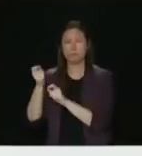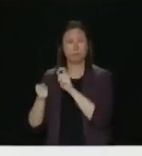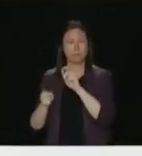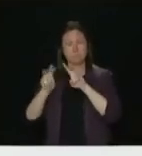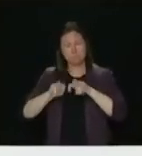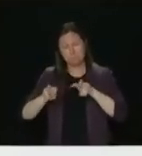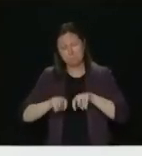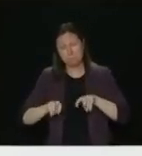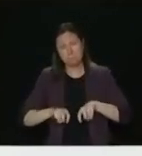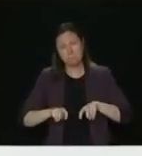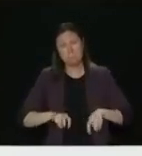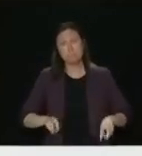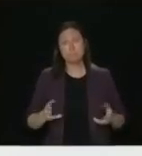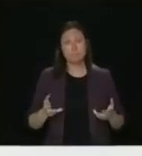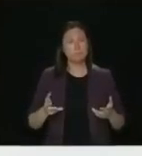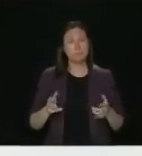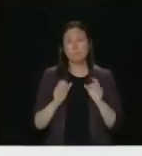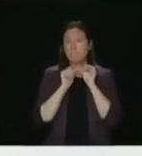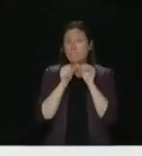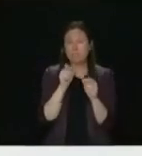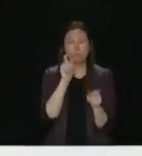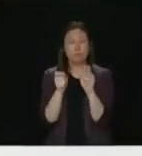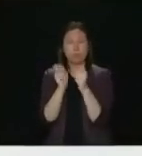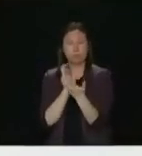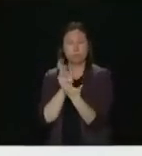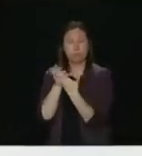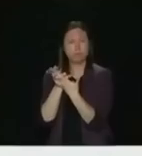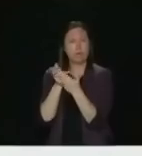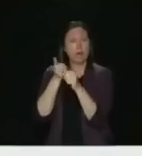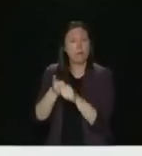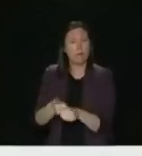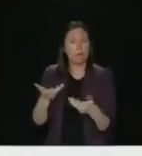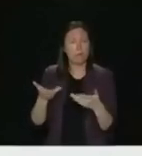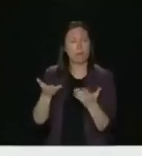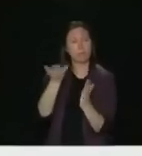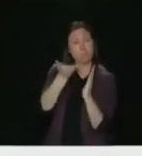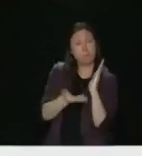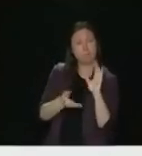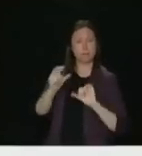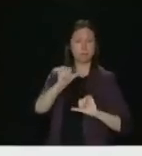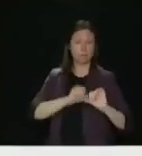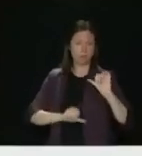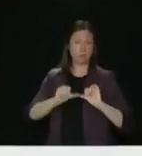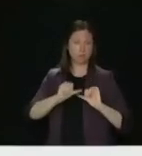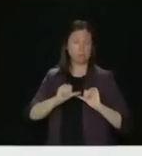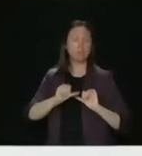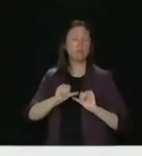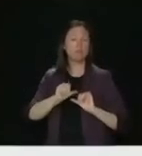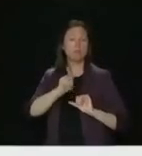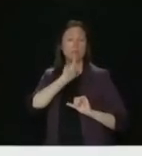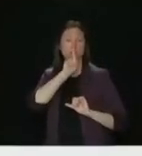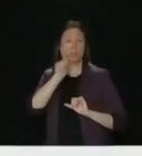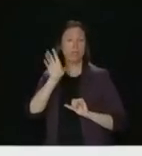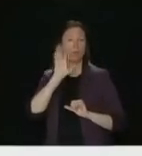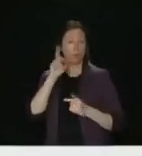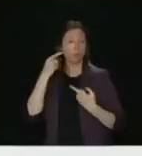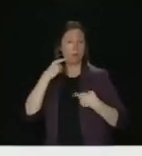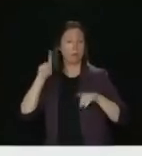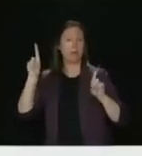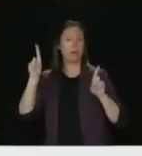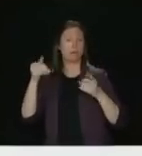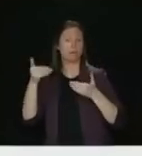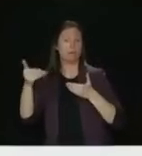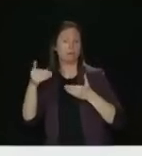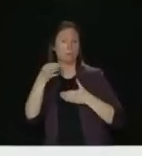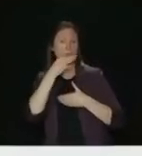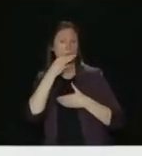will continue to modify them according to science. In fact, we will be making some announcements on that subject in